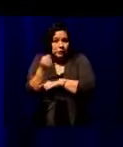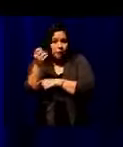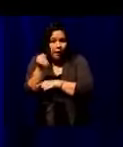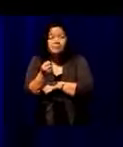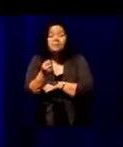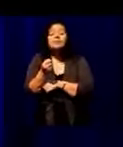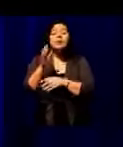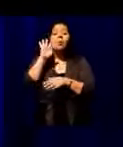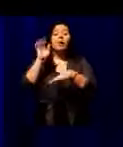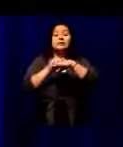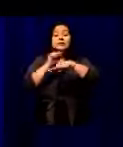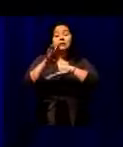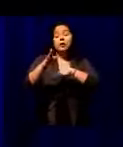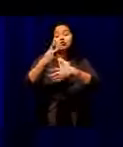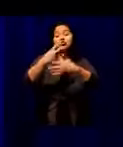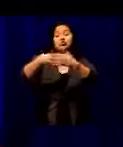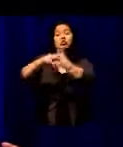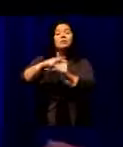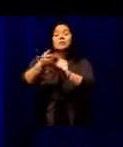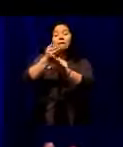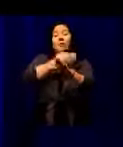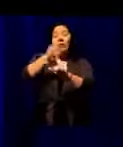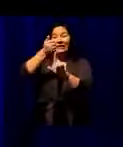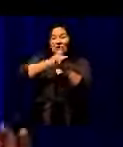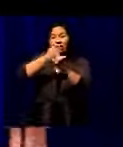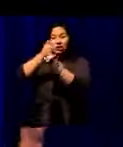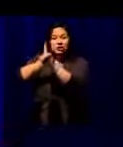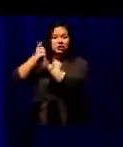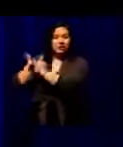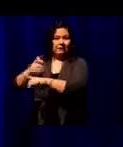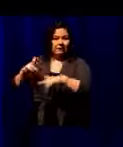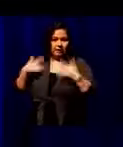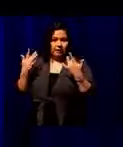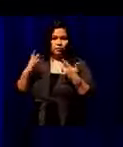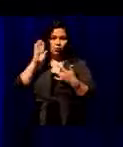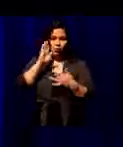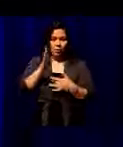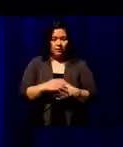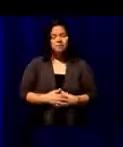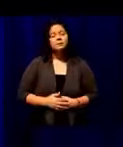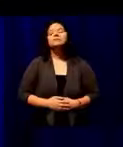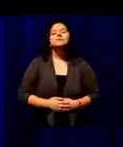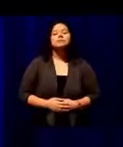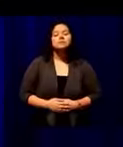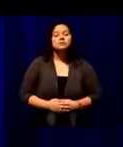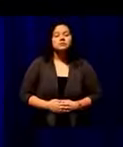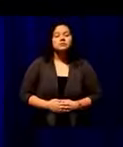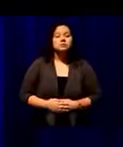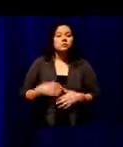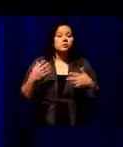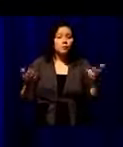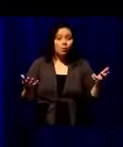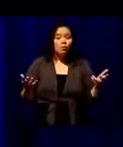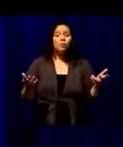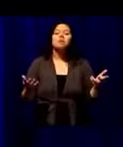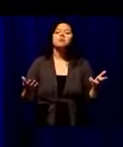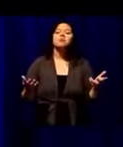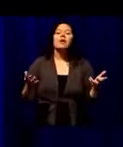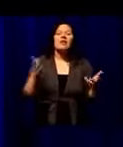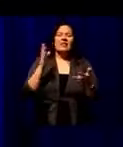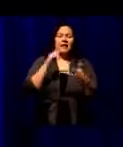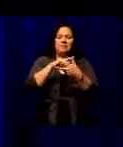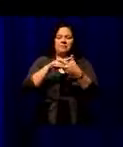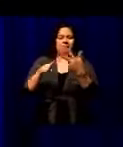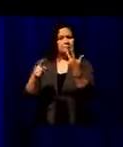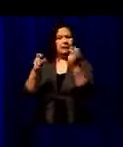your box 2 weeks before each of the events. So we've got, those are